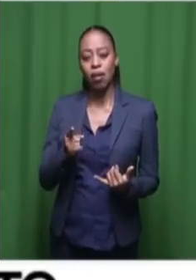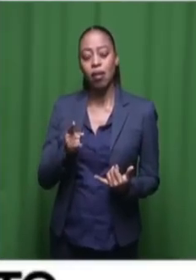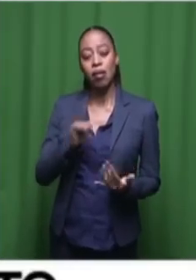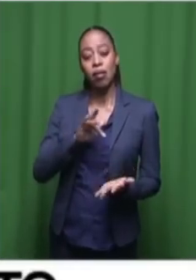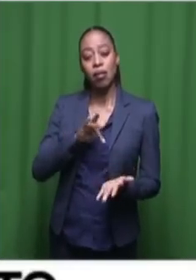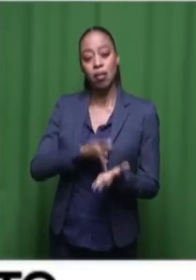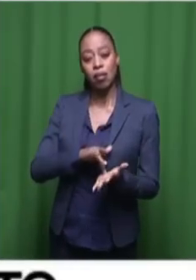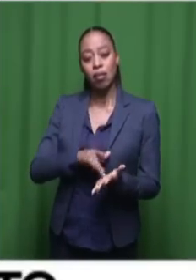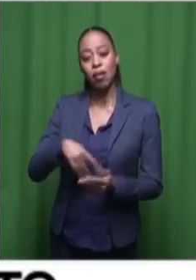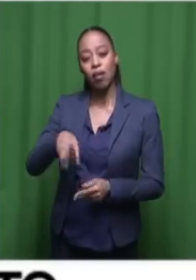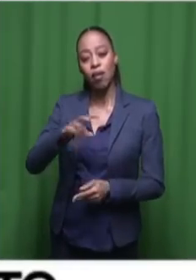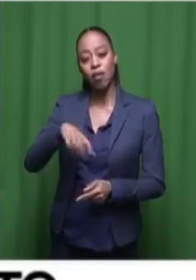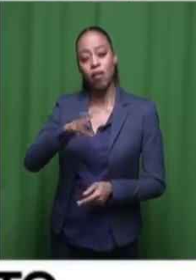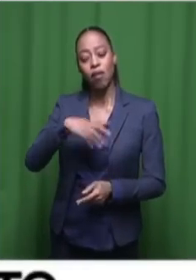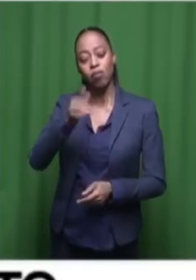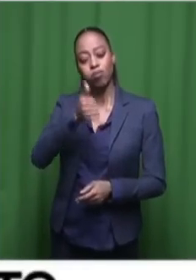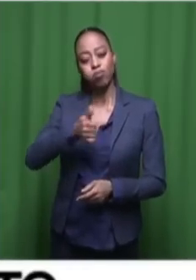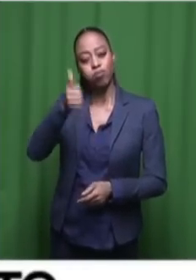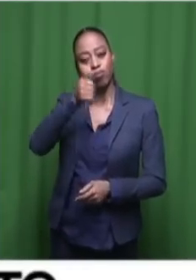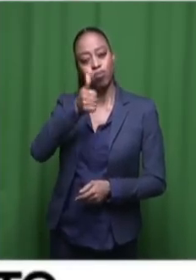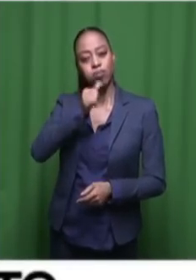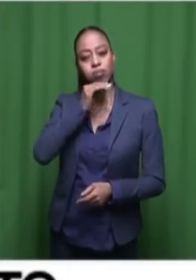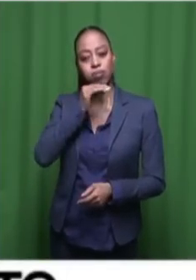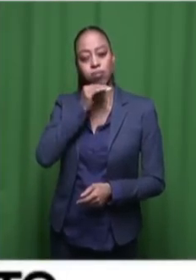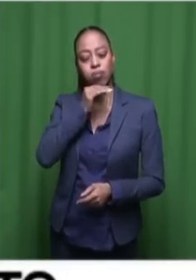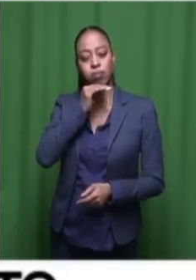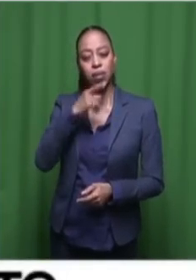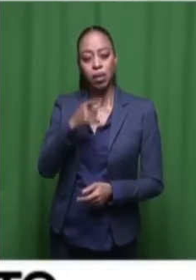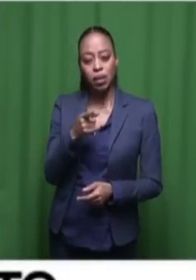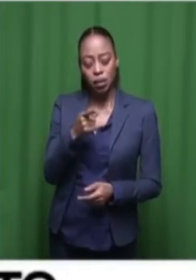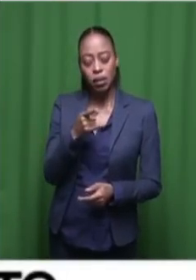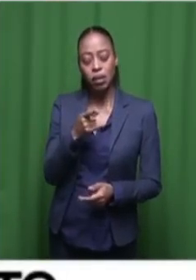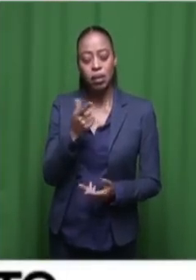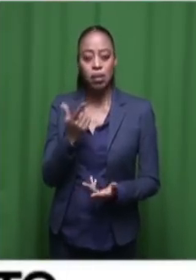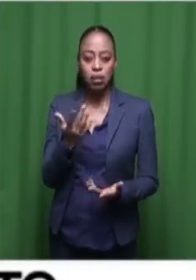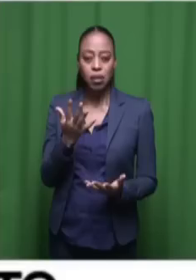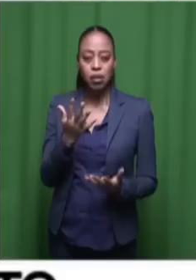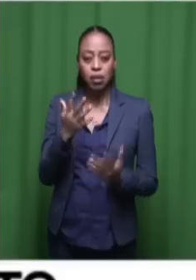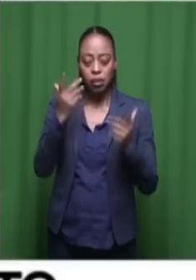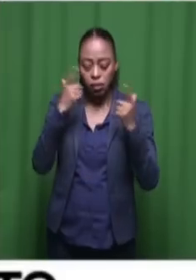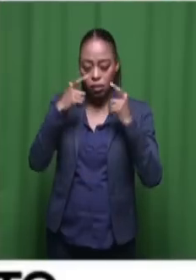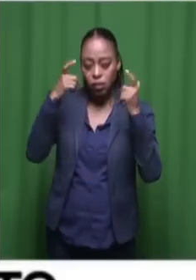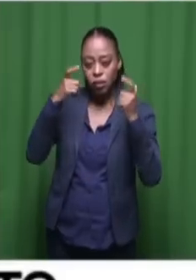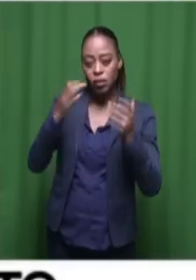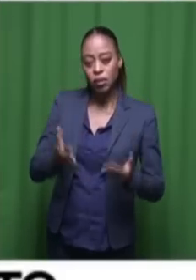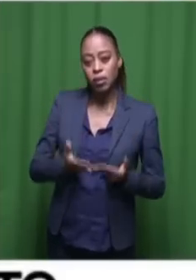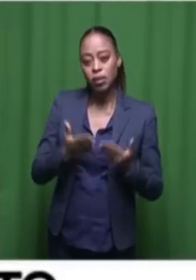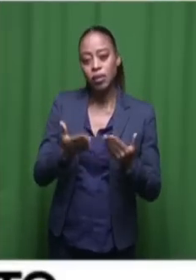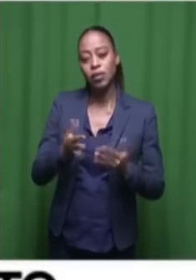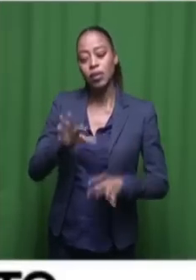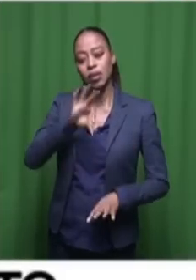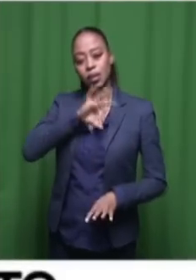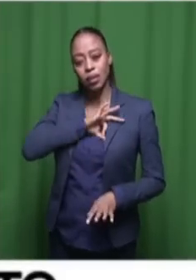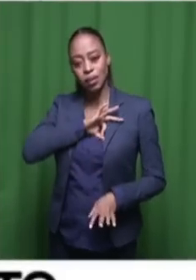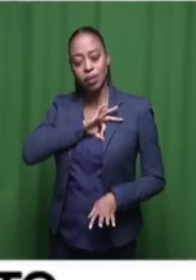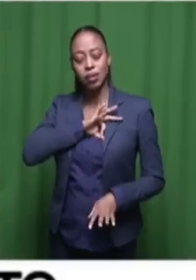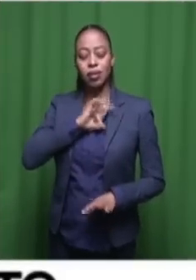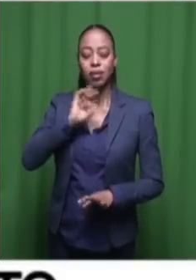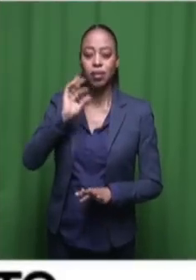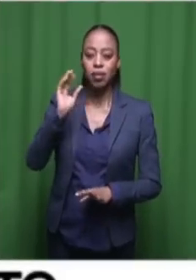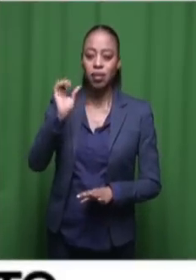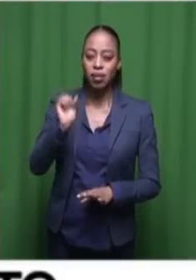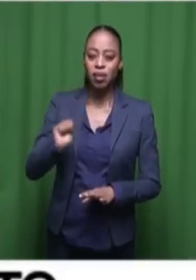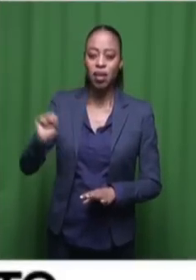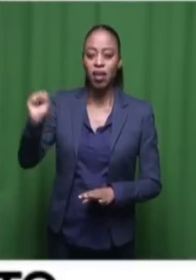of Field Marshal, and his uniform has 10 medals, including a Queen's Service Order medal, a Coronation medal, silver,